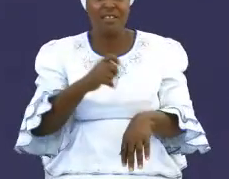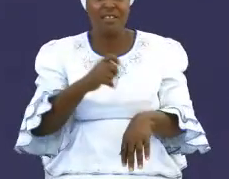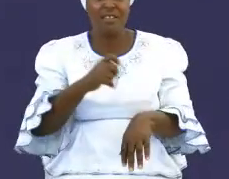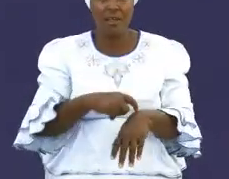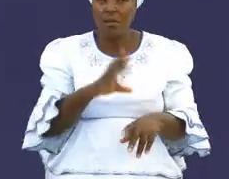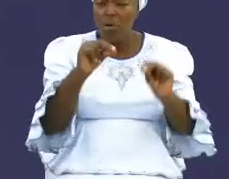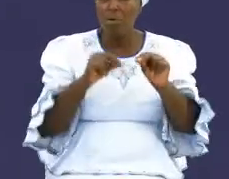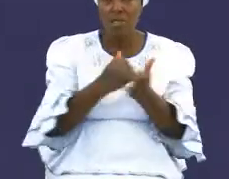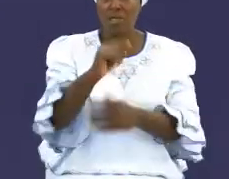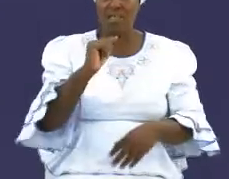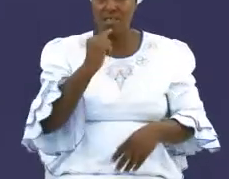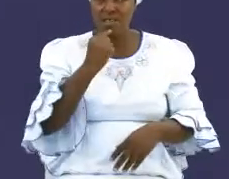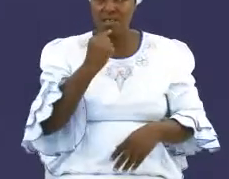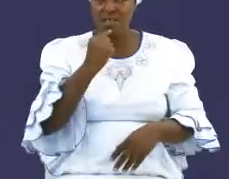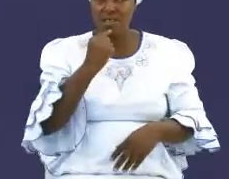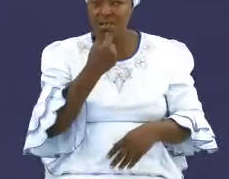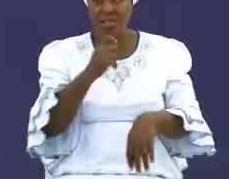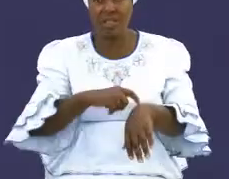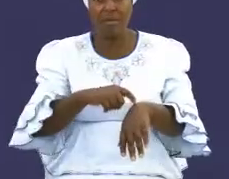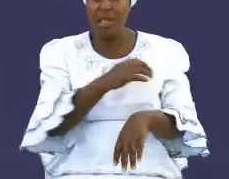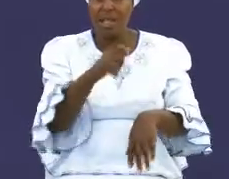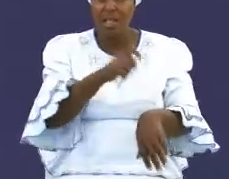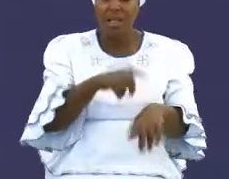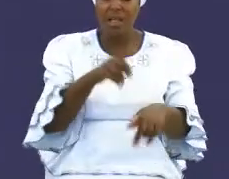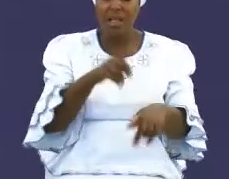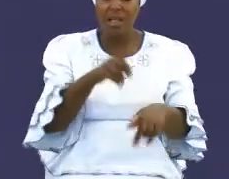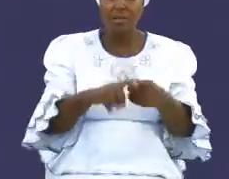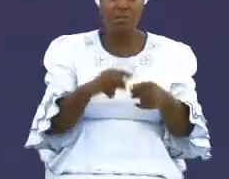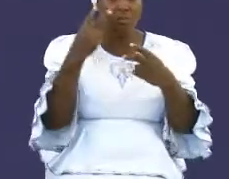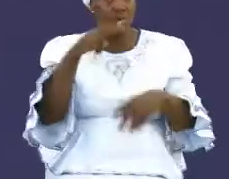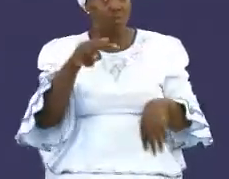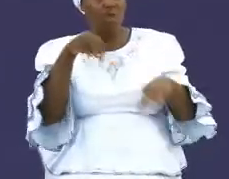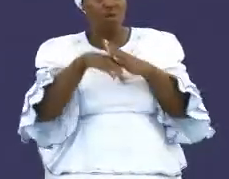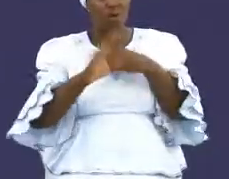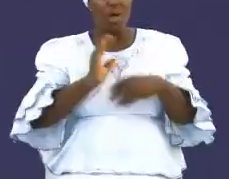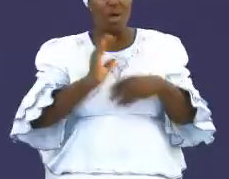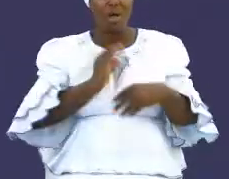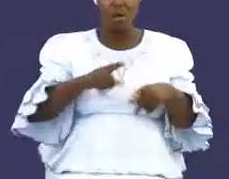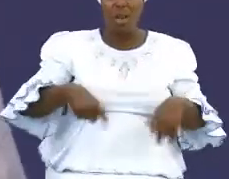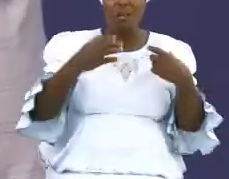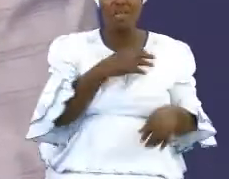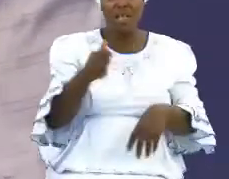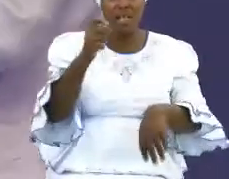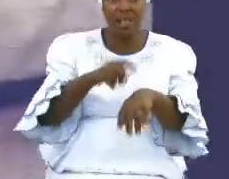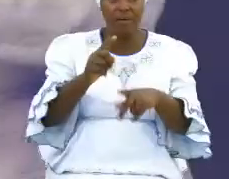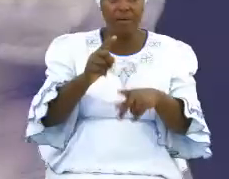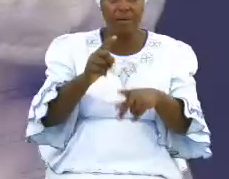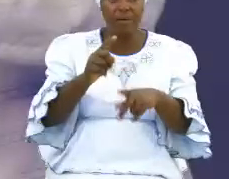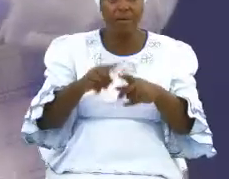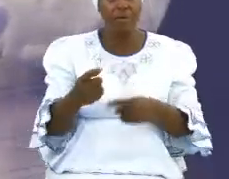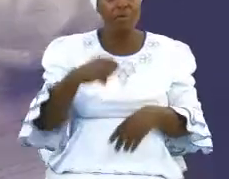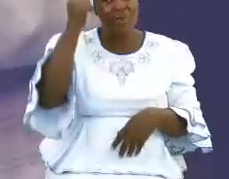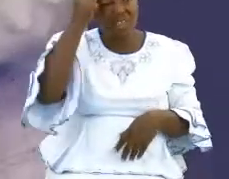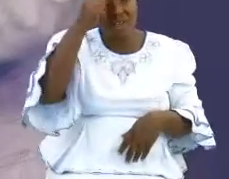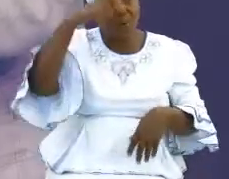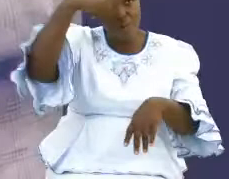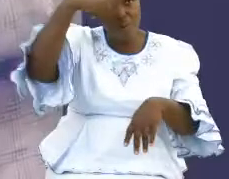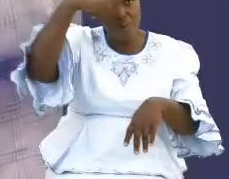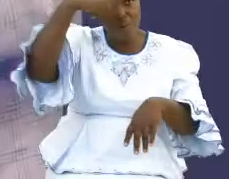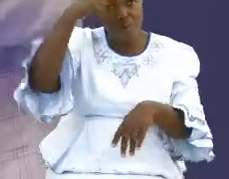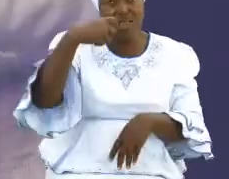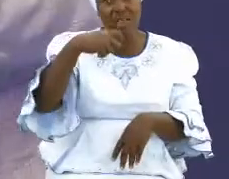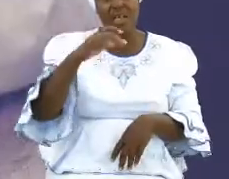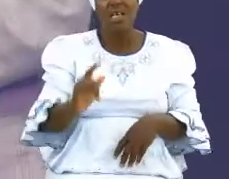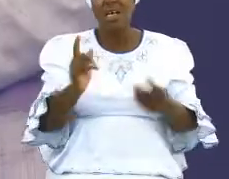time. A time to look at our lives. A time to see why all these judgments